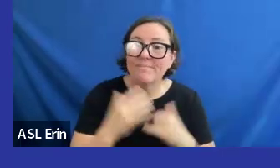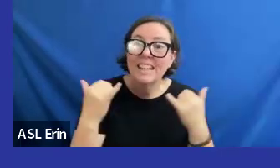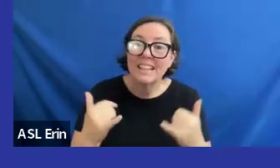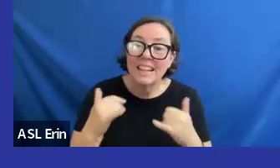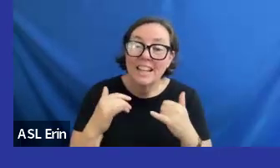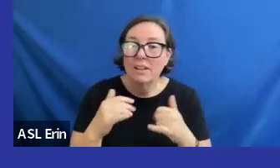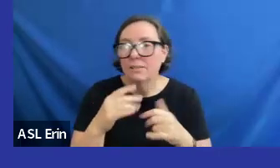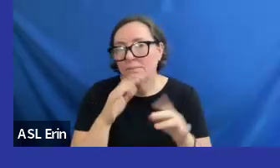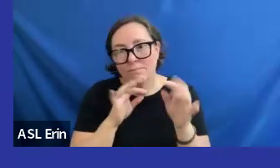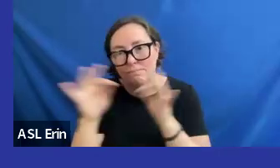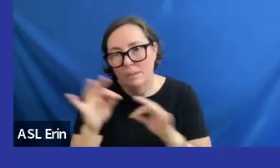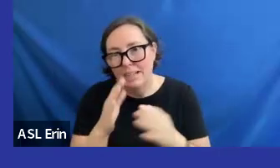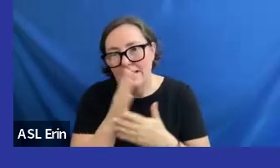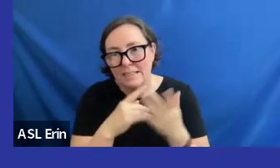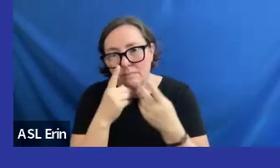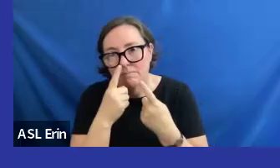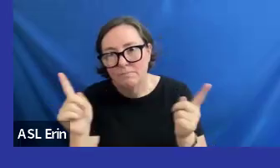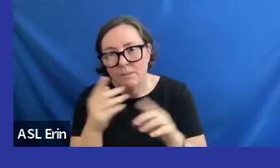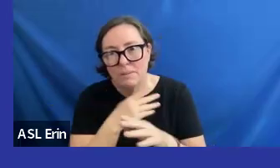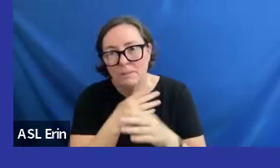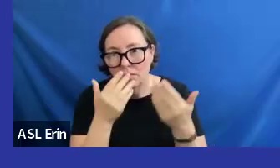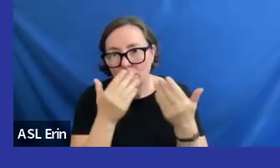And some brief housekeeping before we begin.